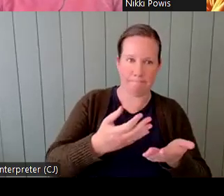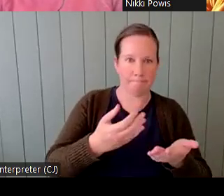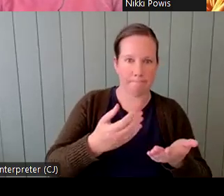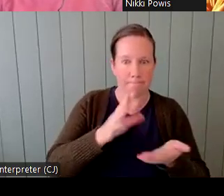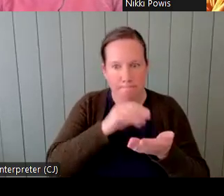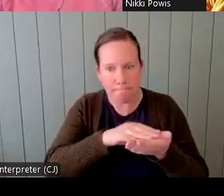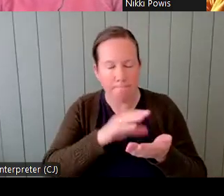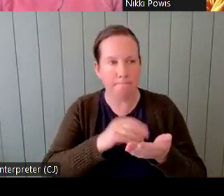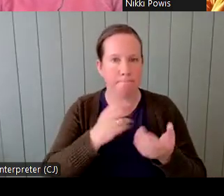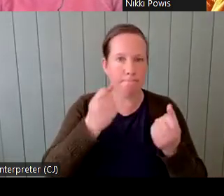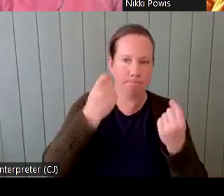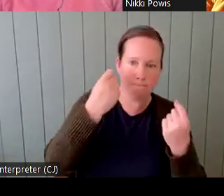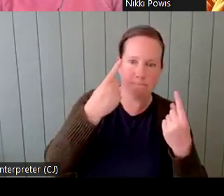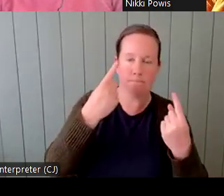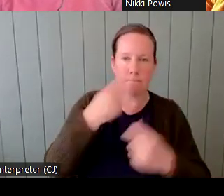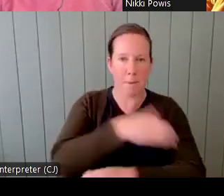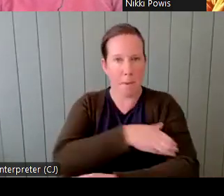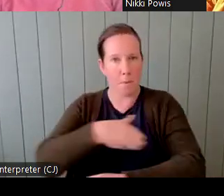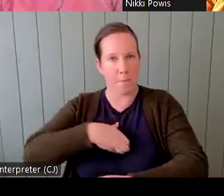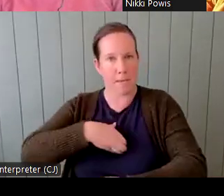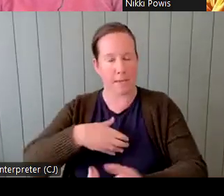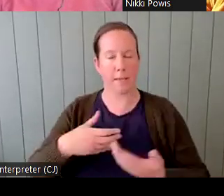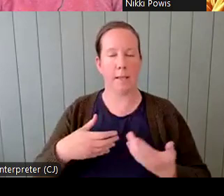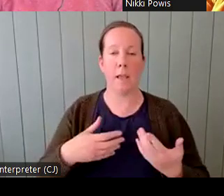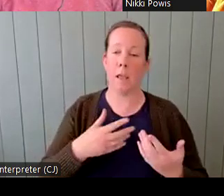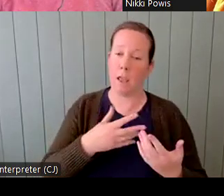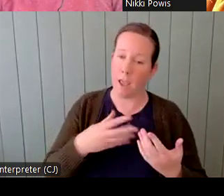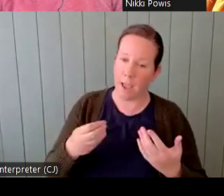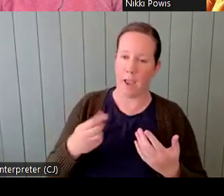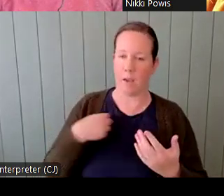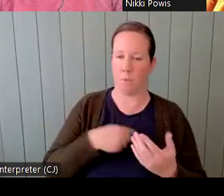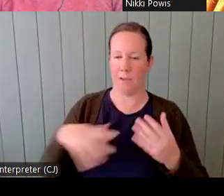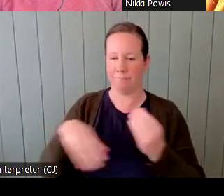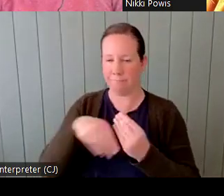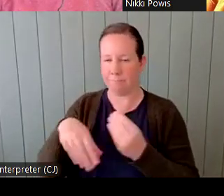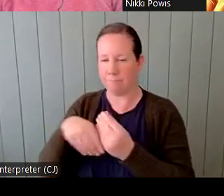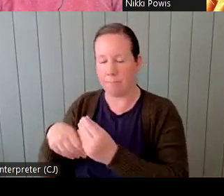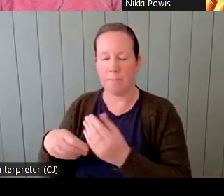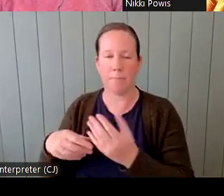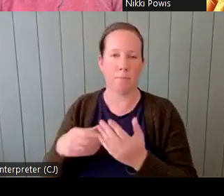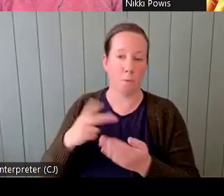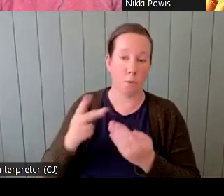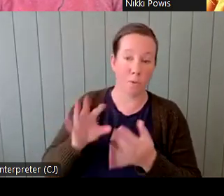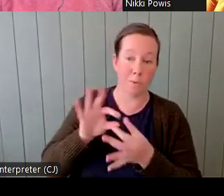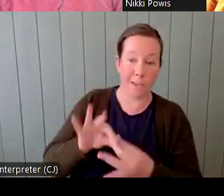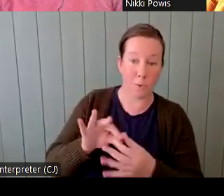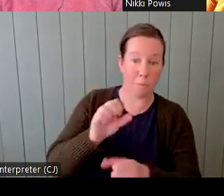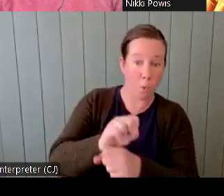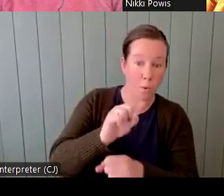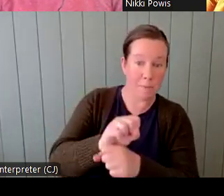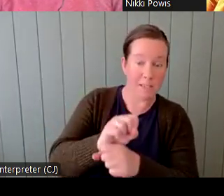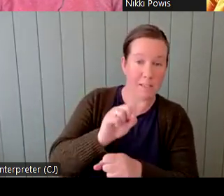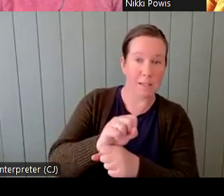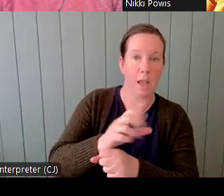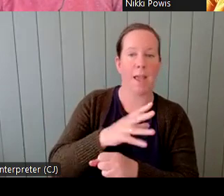financial empowerment. But then we also have an employment side and now our self-employment side.